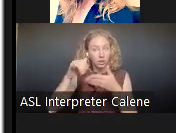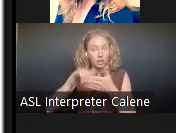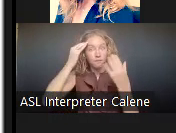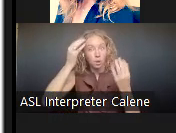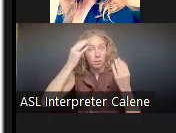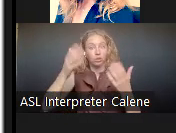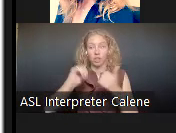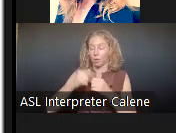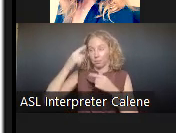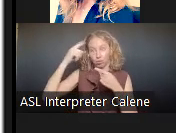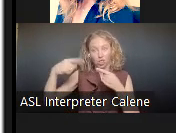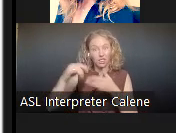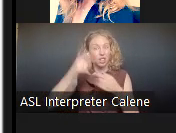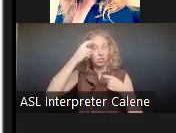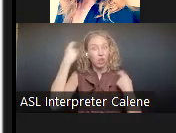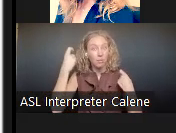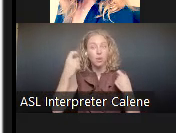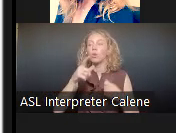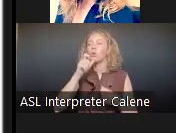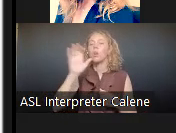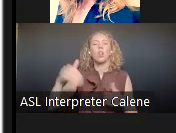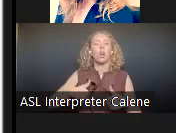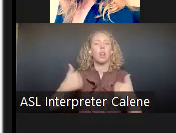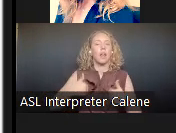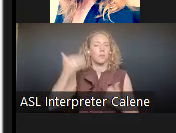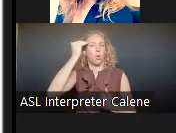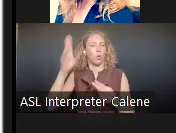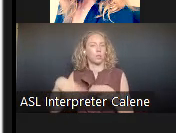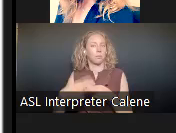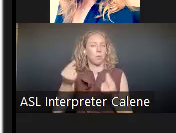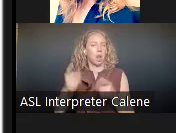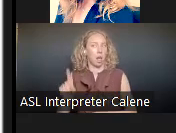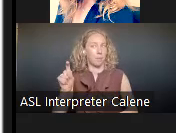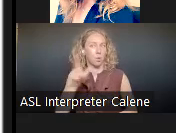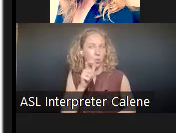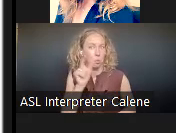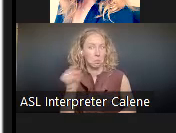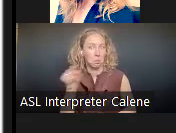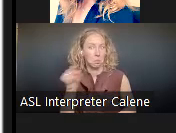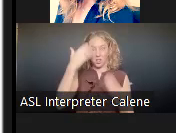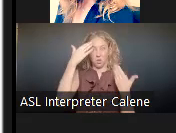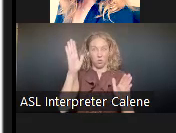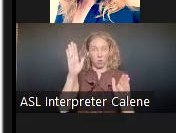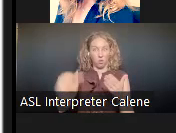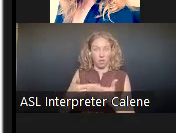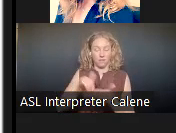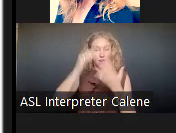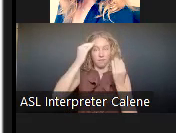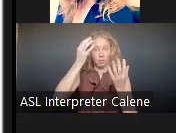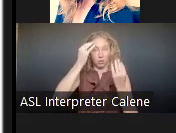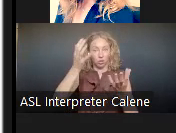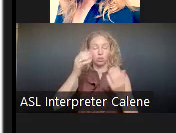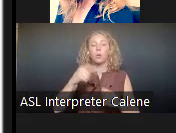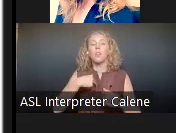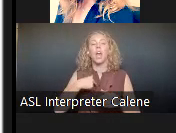processed the trauma. We don't know who in their life is aware of the assault. So really, it is ongoing communication that we engage